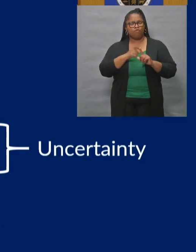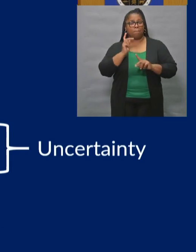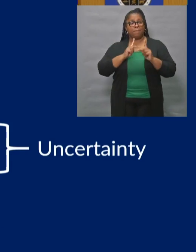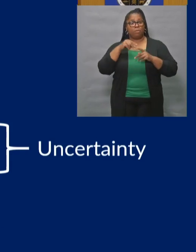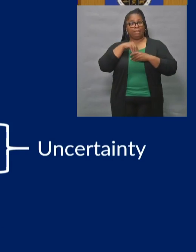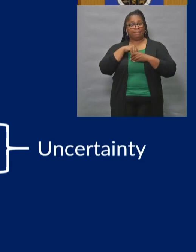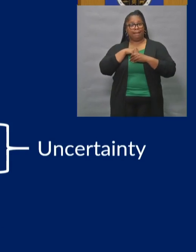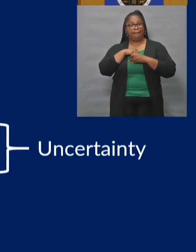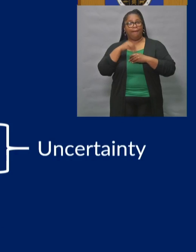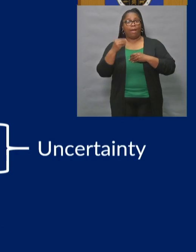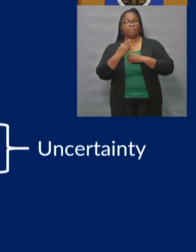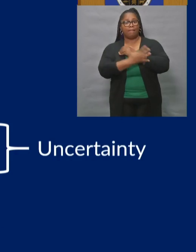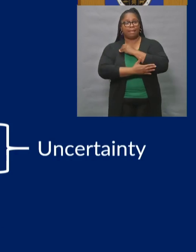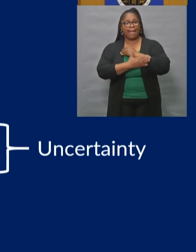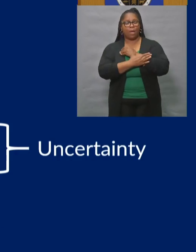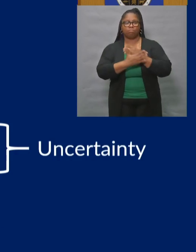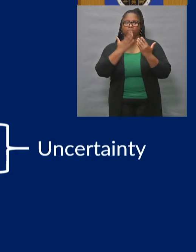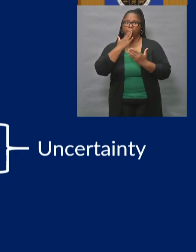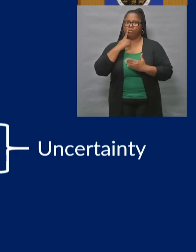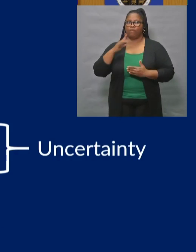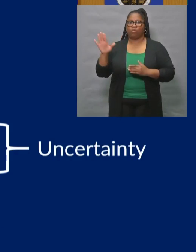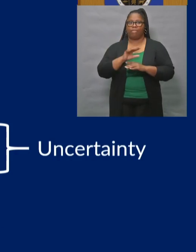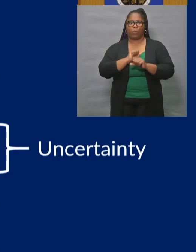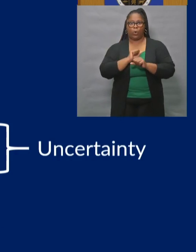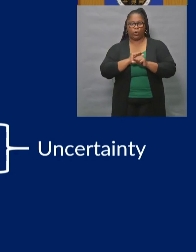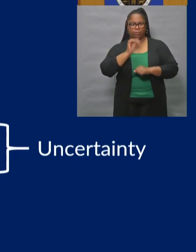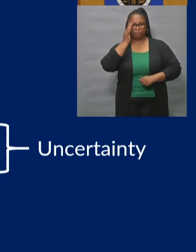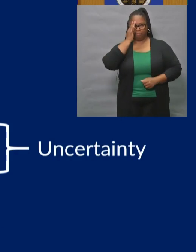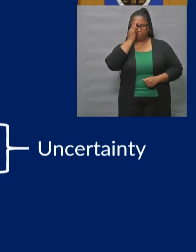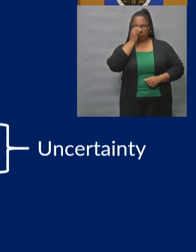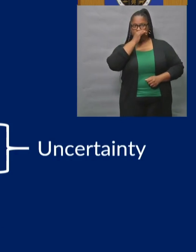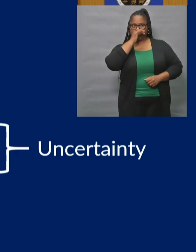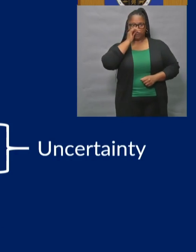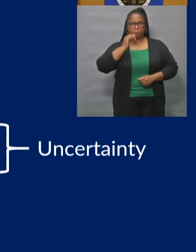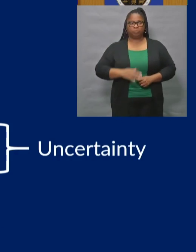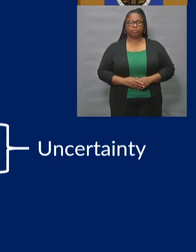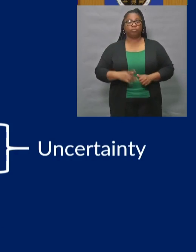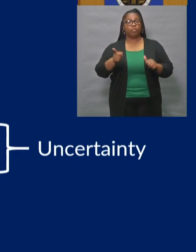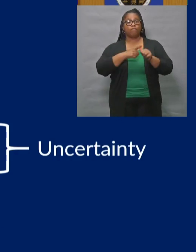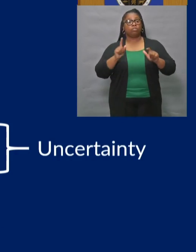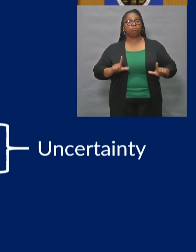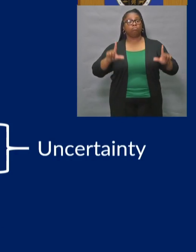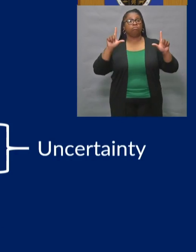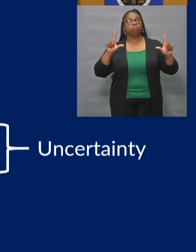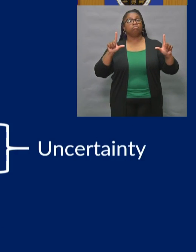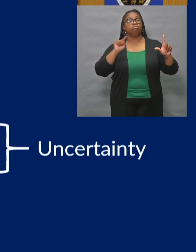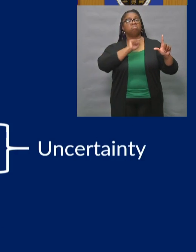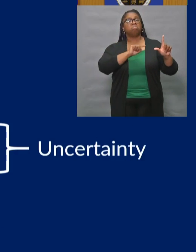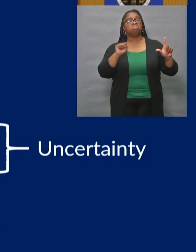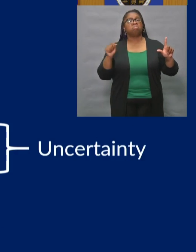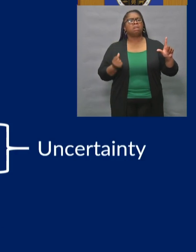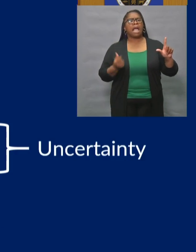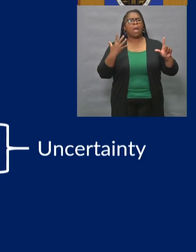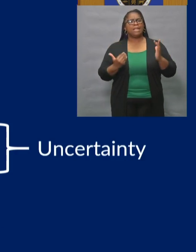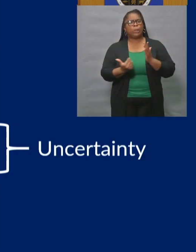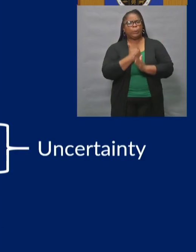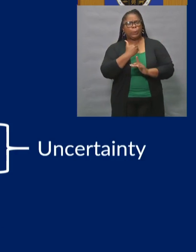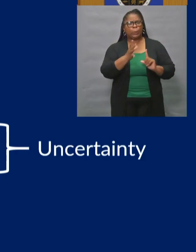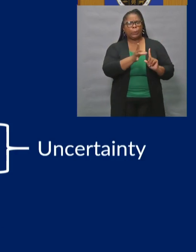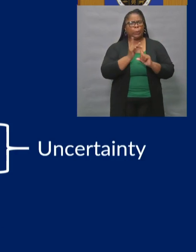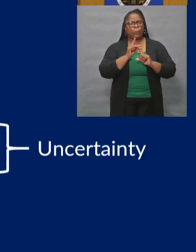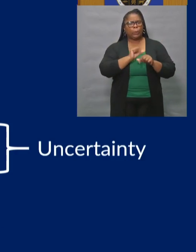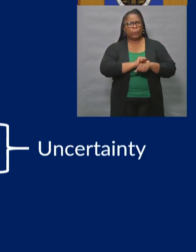county, and I'm just grateful for all of their work. The first slide shows the number of new cases of COVID-19